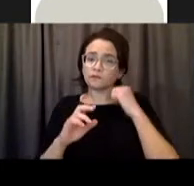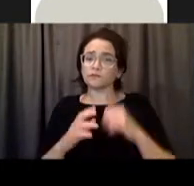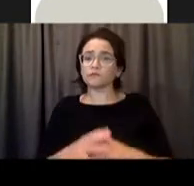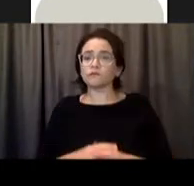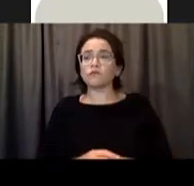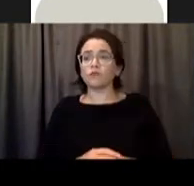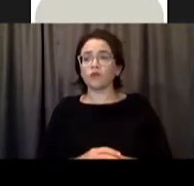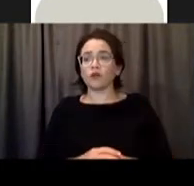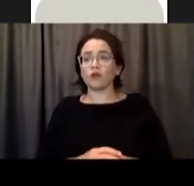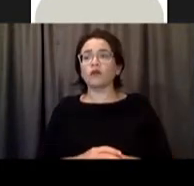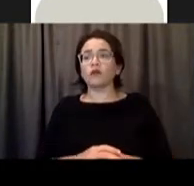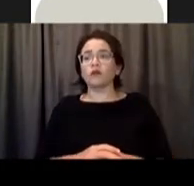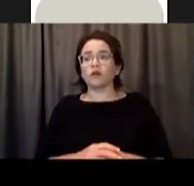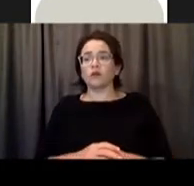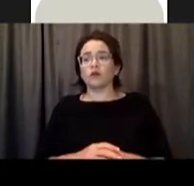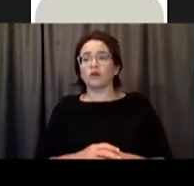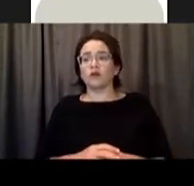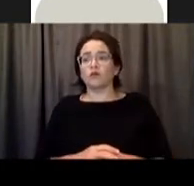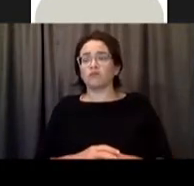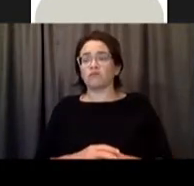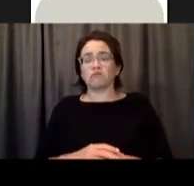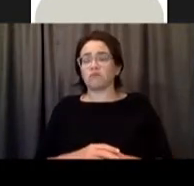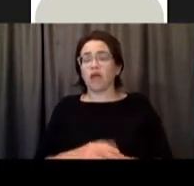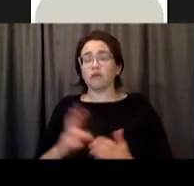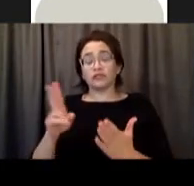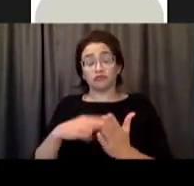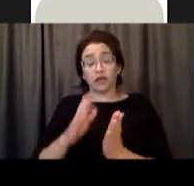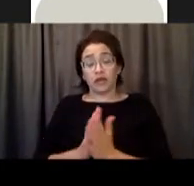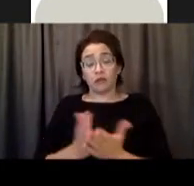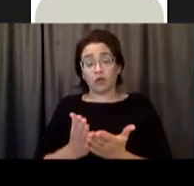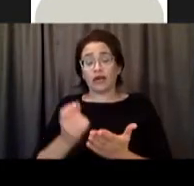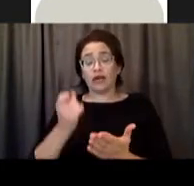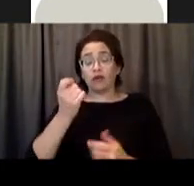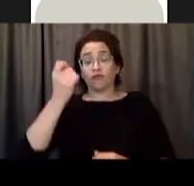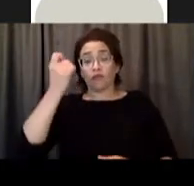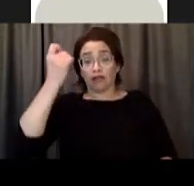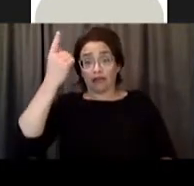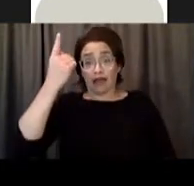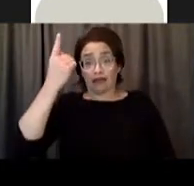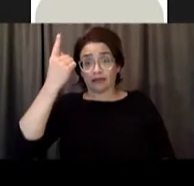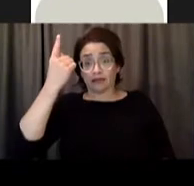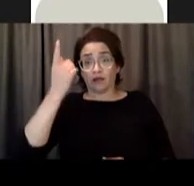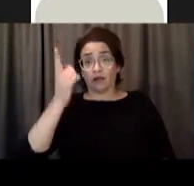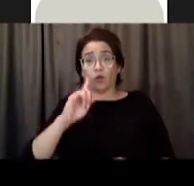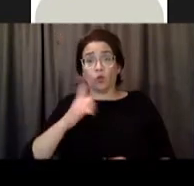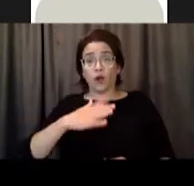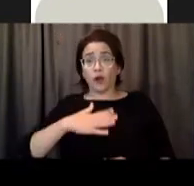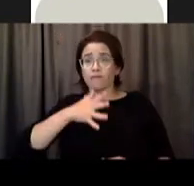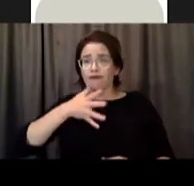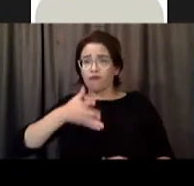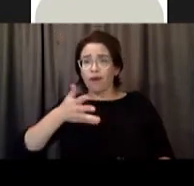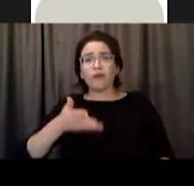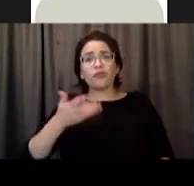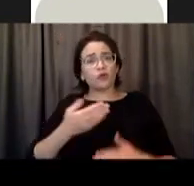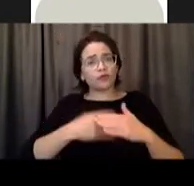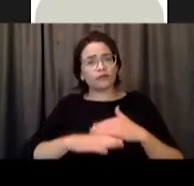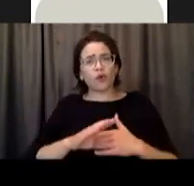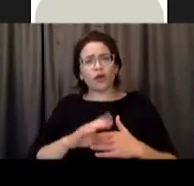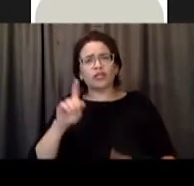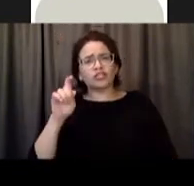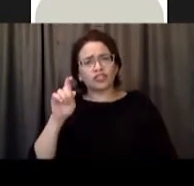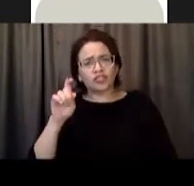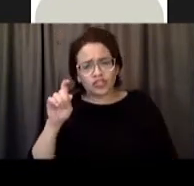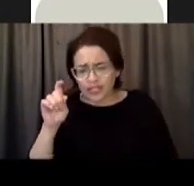Ukrainian studies in the West. And it hit me. Where she was born, she had to have survived. Where and when she was born,